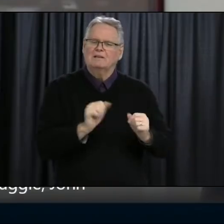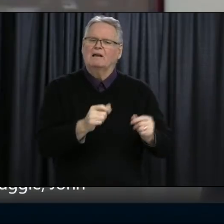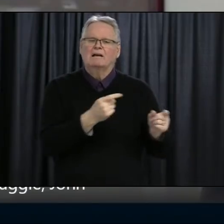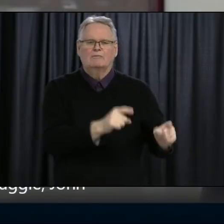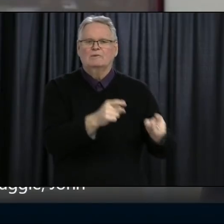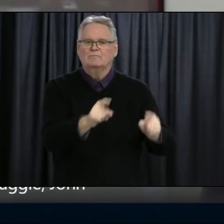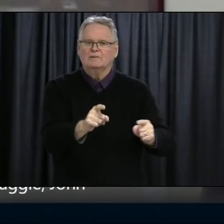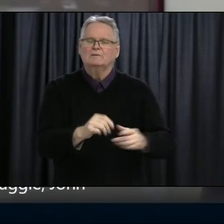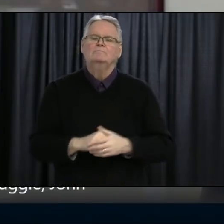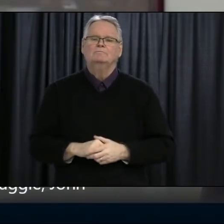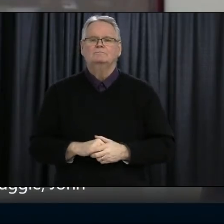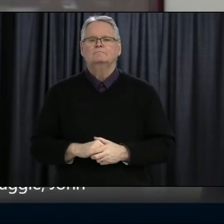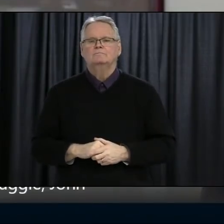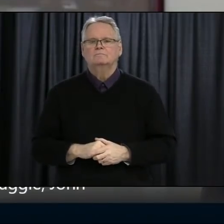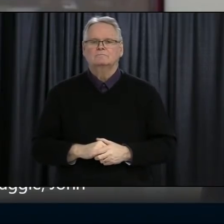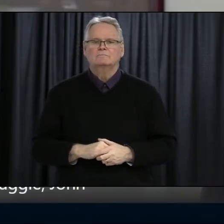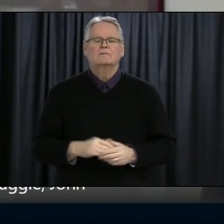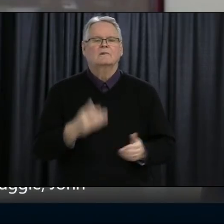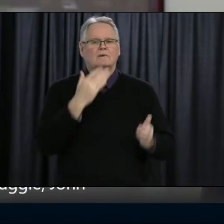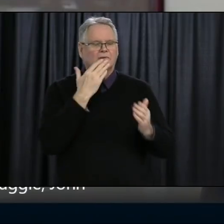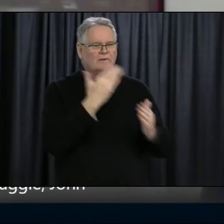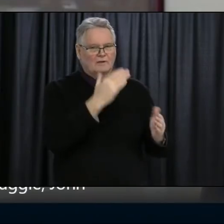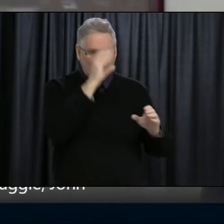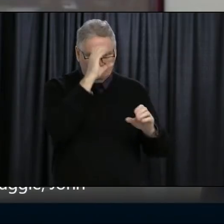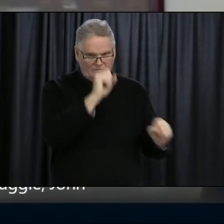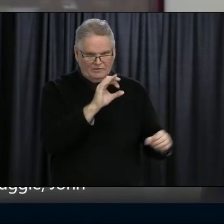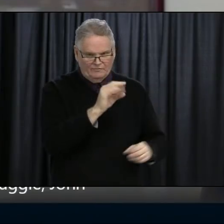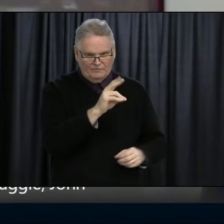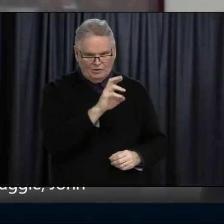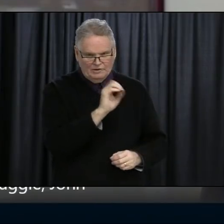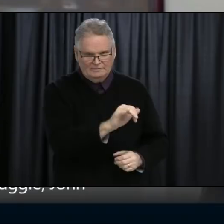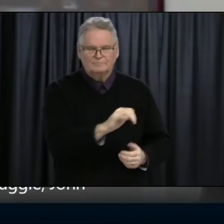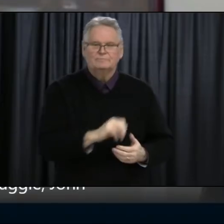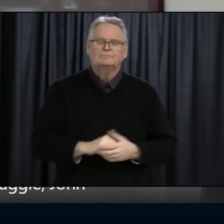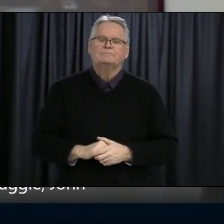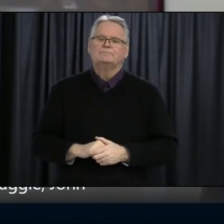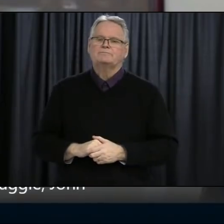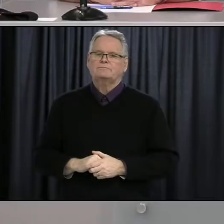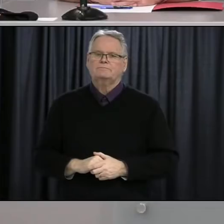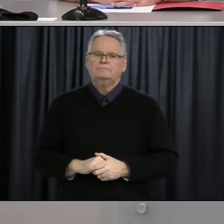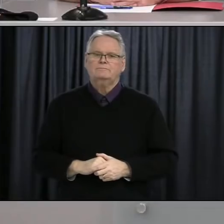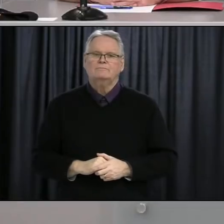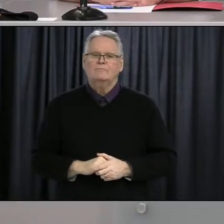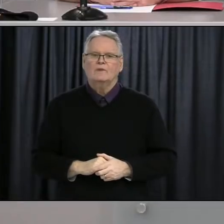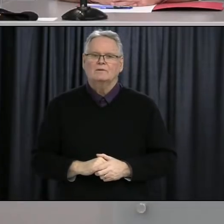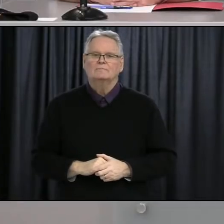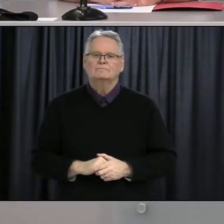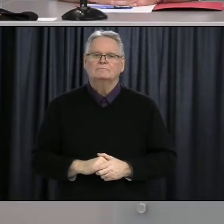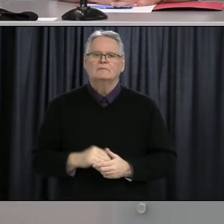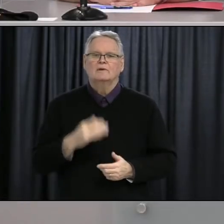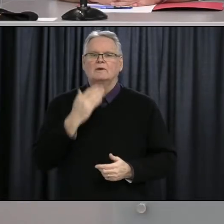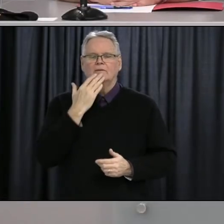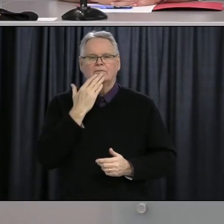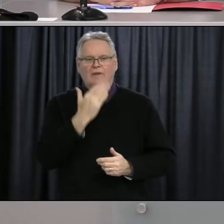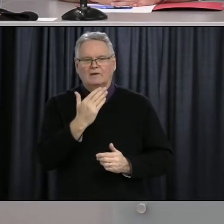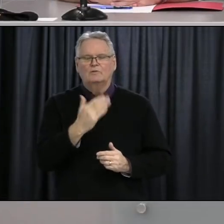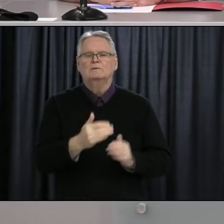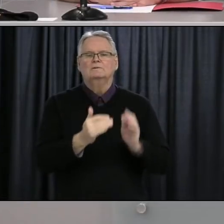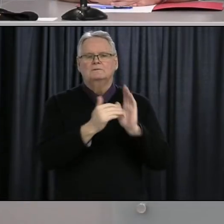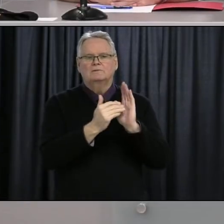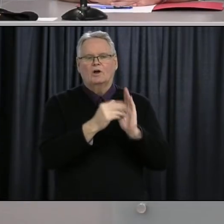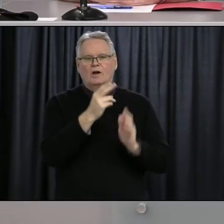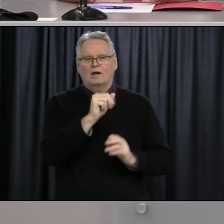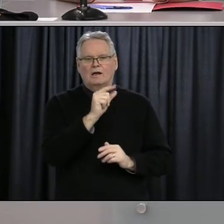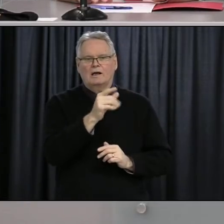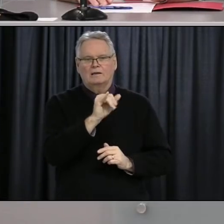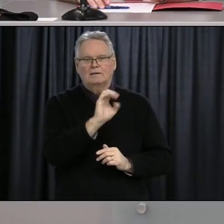back to yourself for the rest of the briefing. Well, thank you, Dr. Haggie. I'd like to now open it up to questions